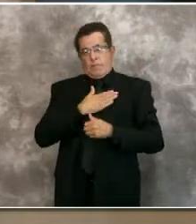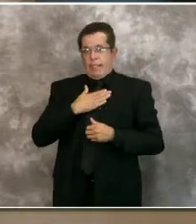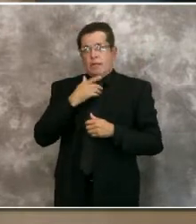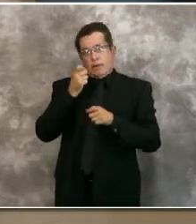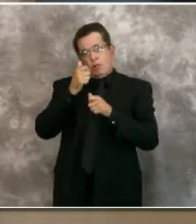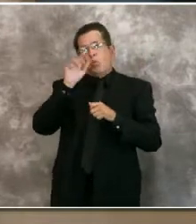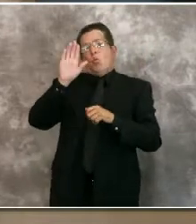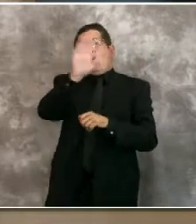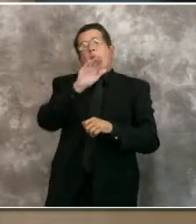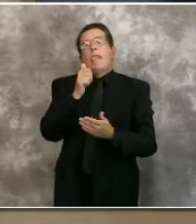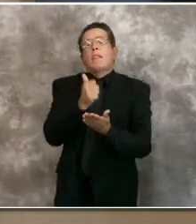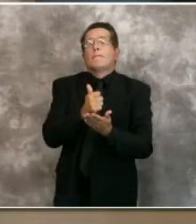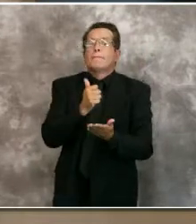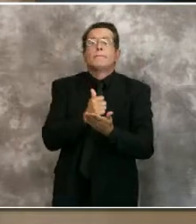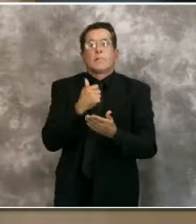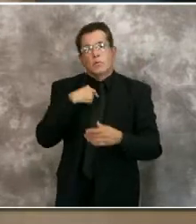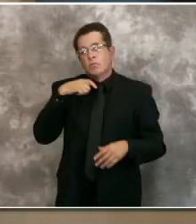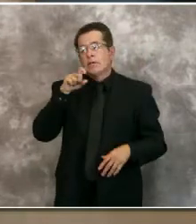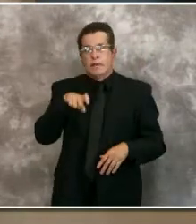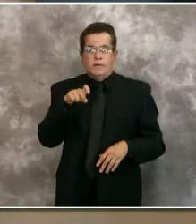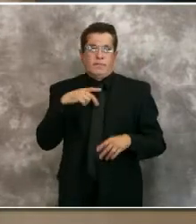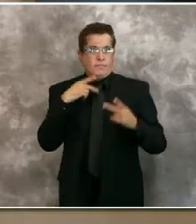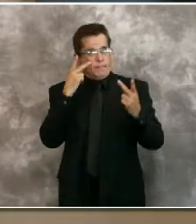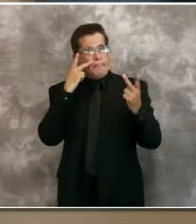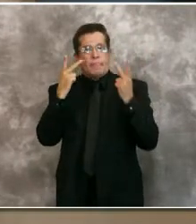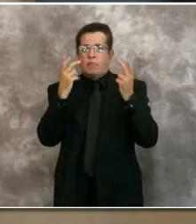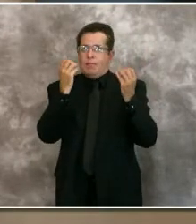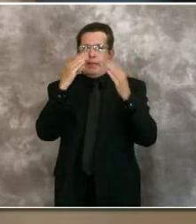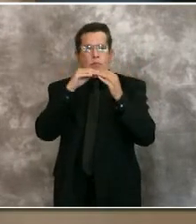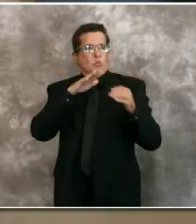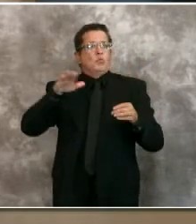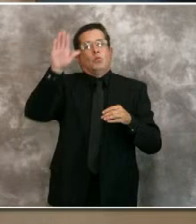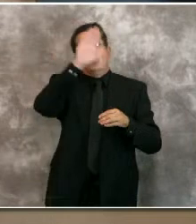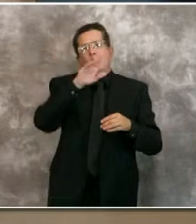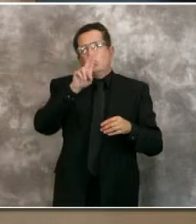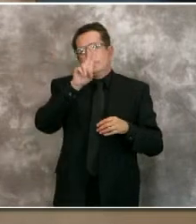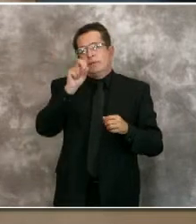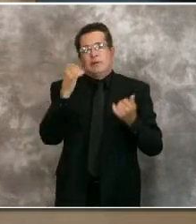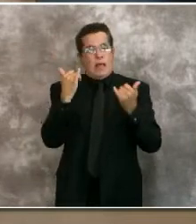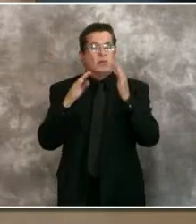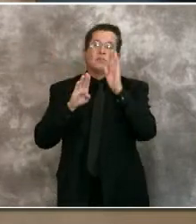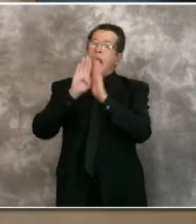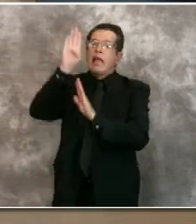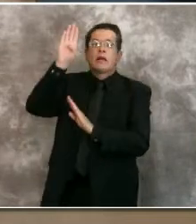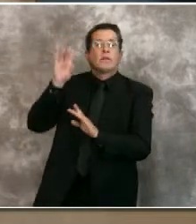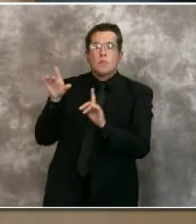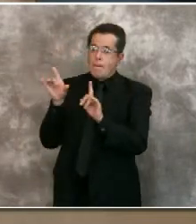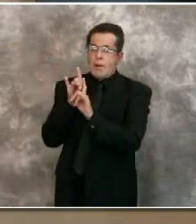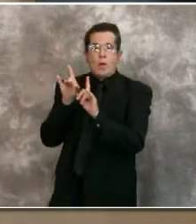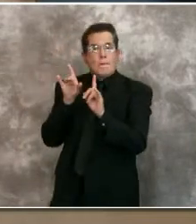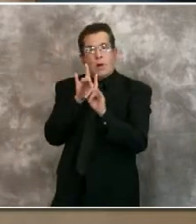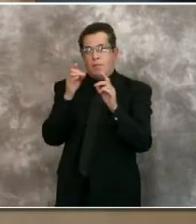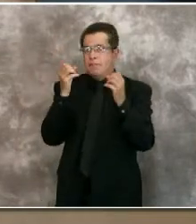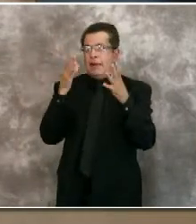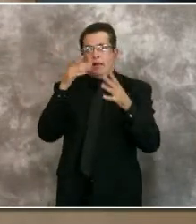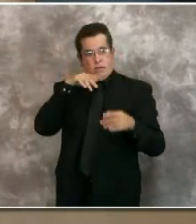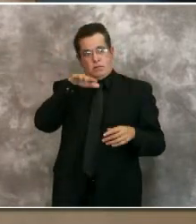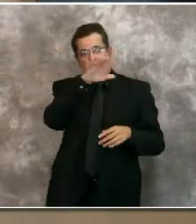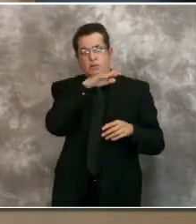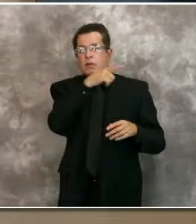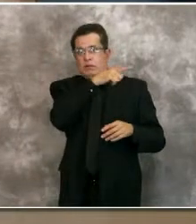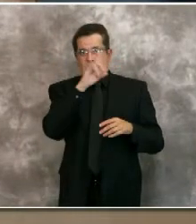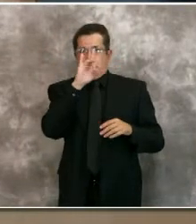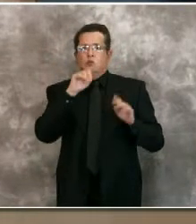help. The reality is we see a number of places around the country that are seeing significant spikes. Many of those places were places that started